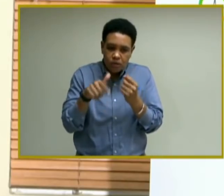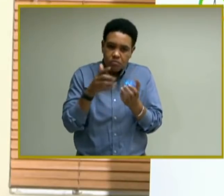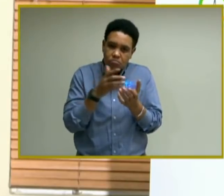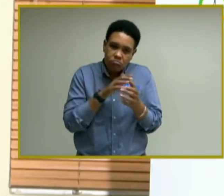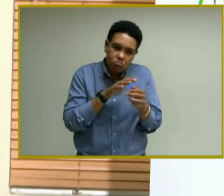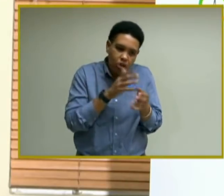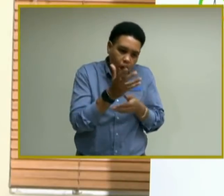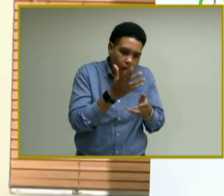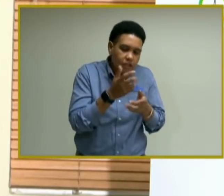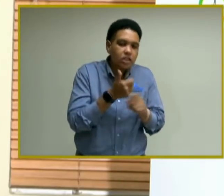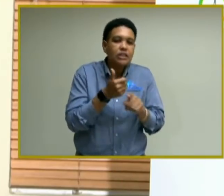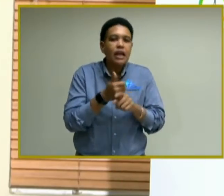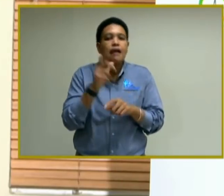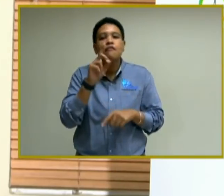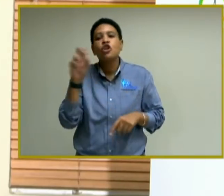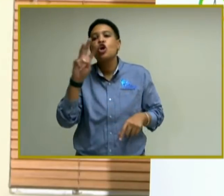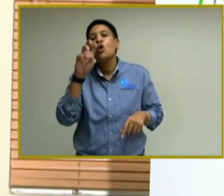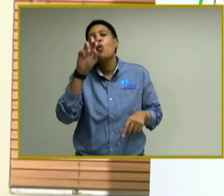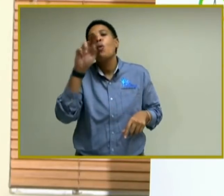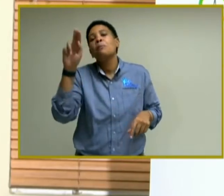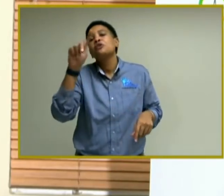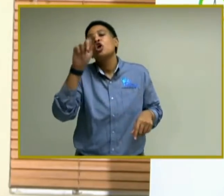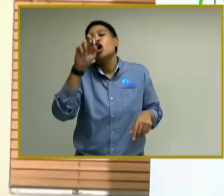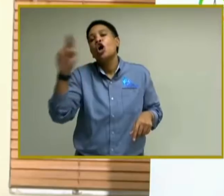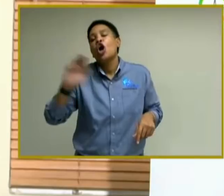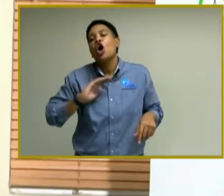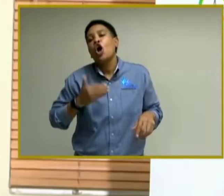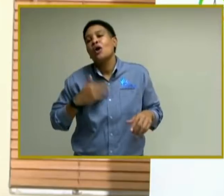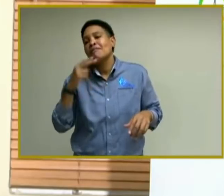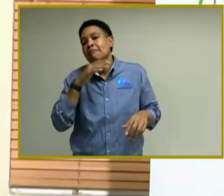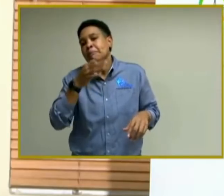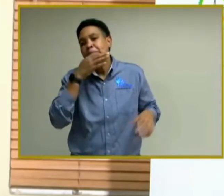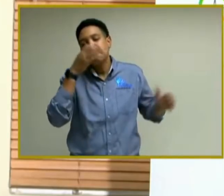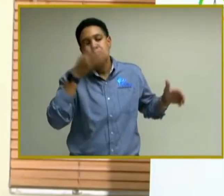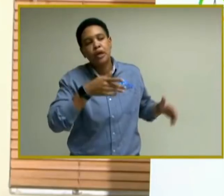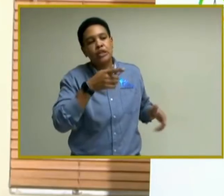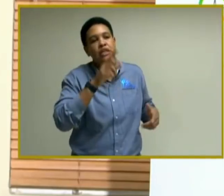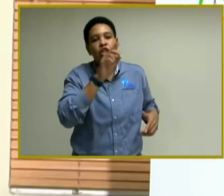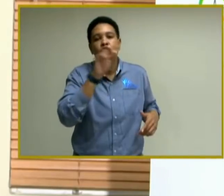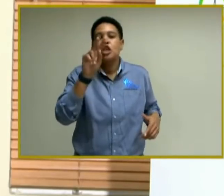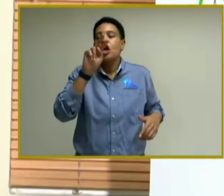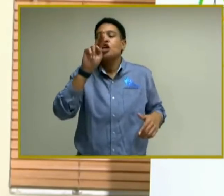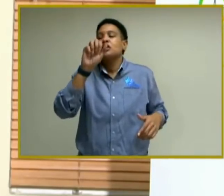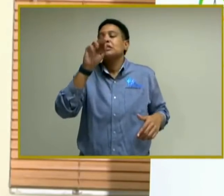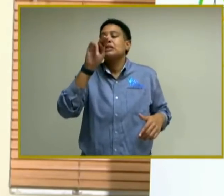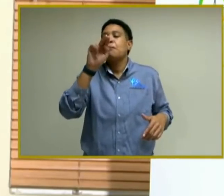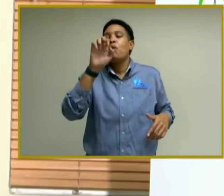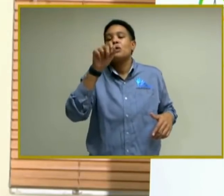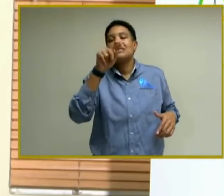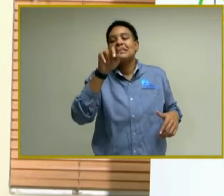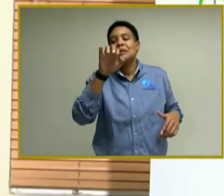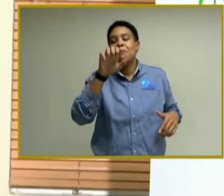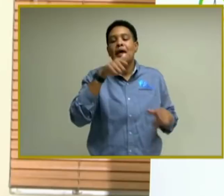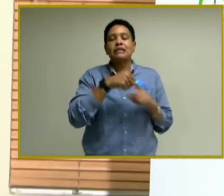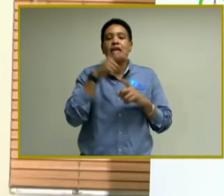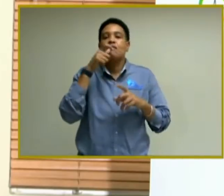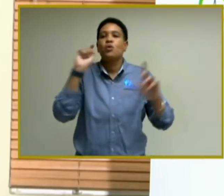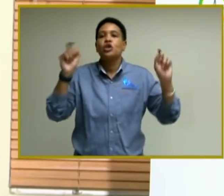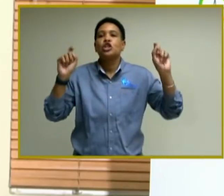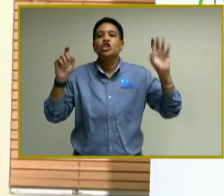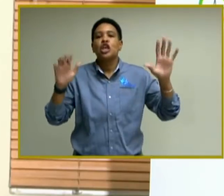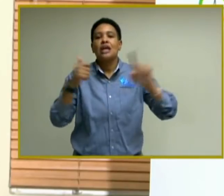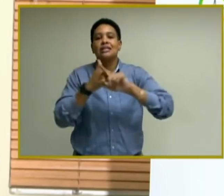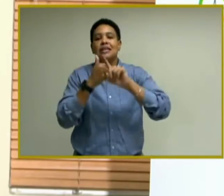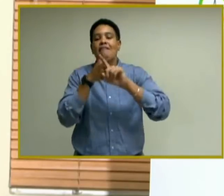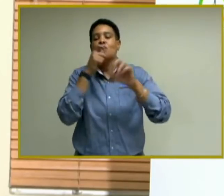briefing, Dr. Webster-Carr, our epidemiologist, Dr. Simone Spence, who is